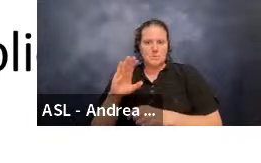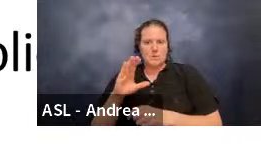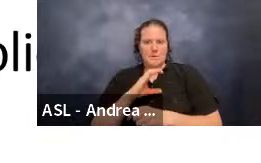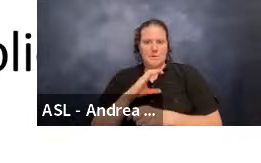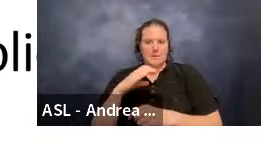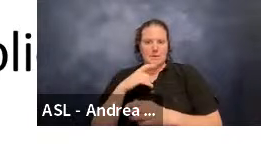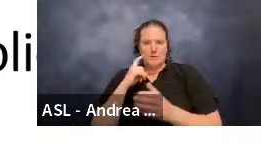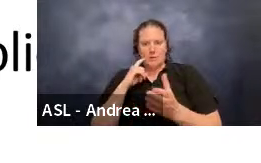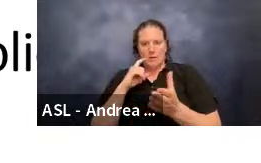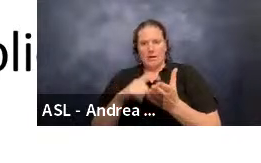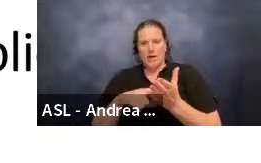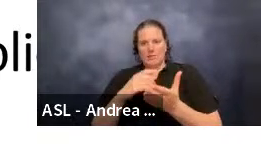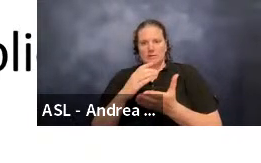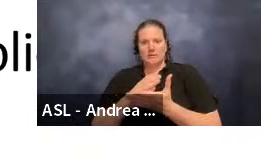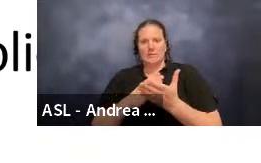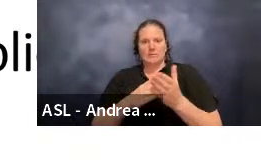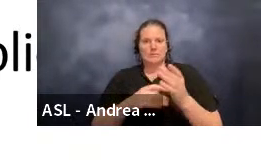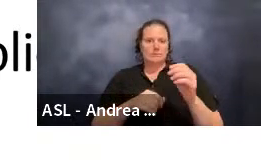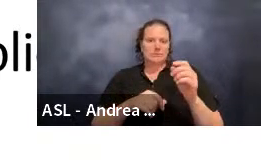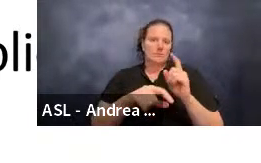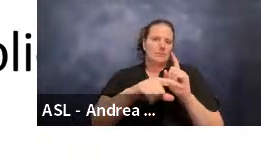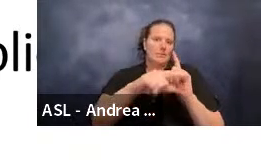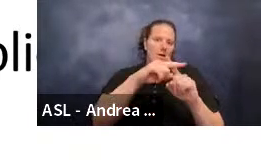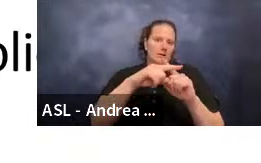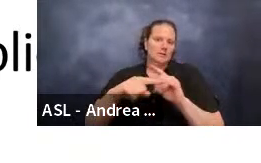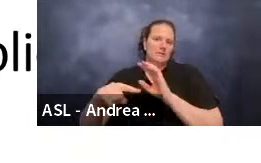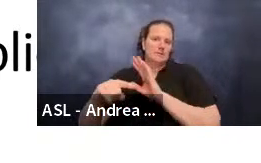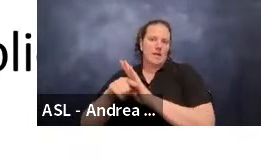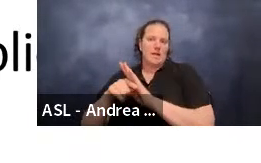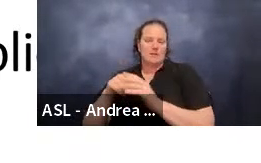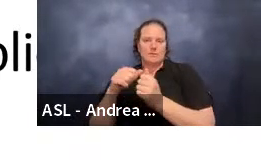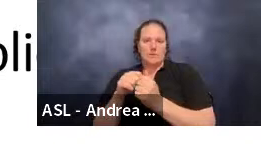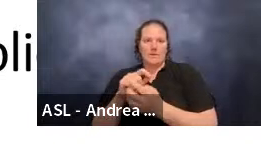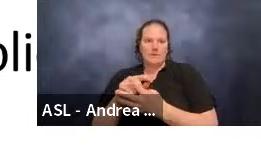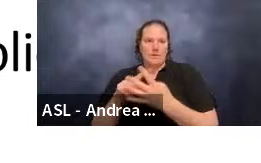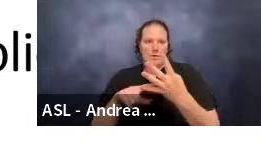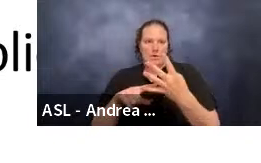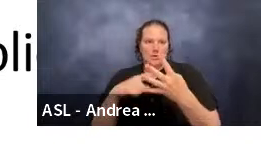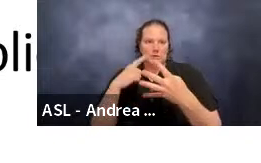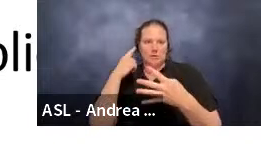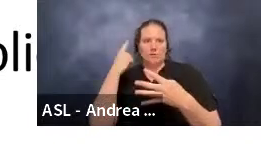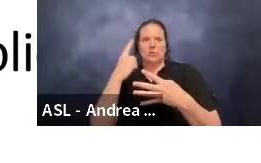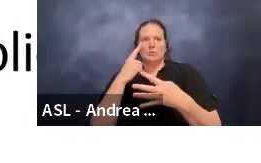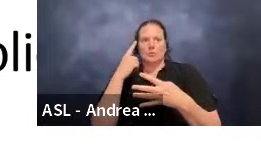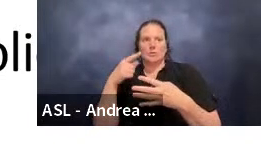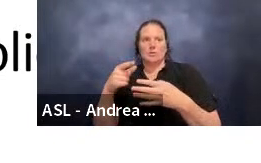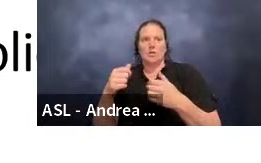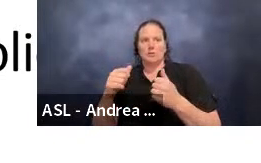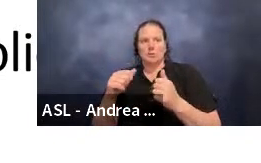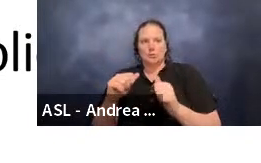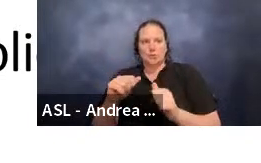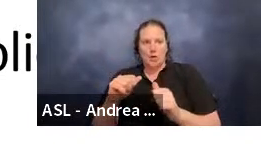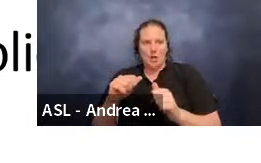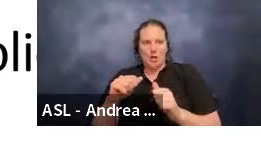are trade-offs amongst these four considerations as they try to